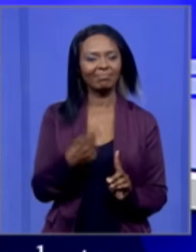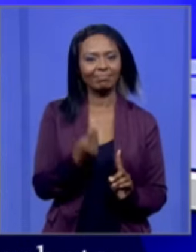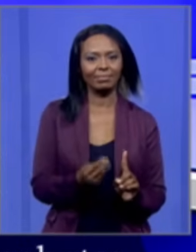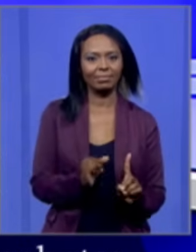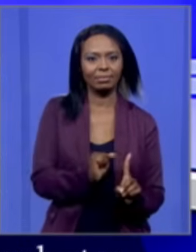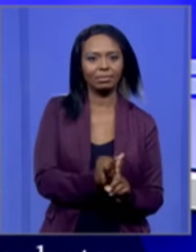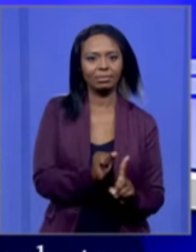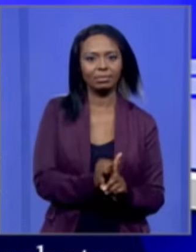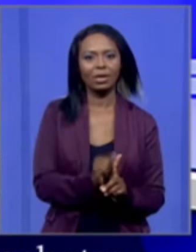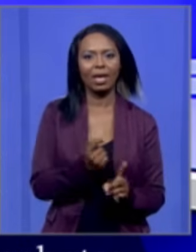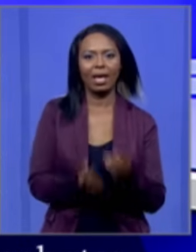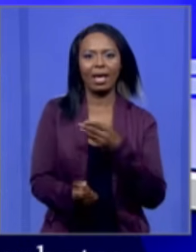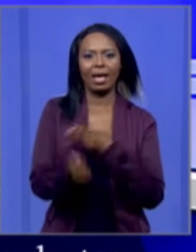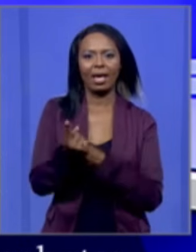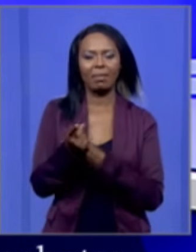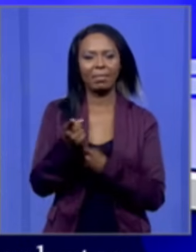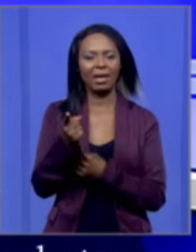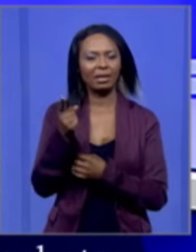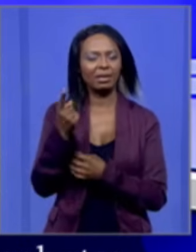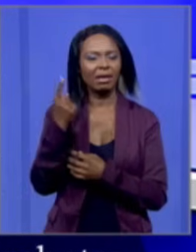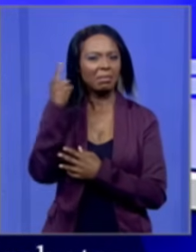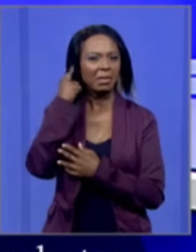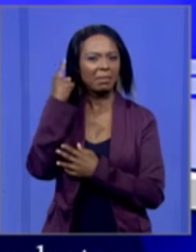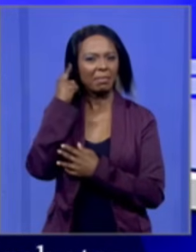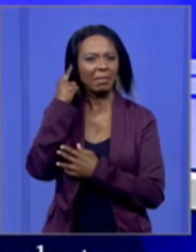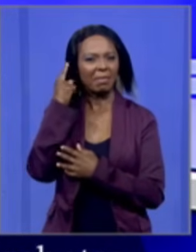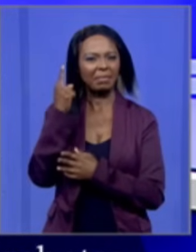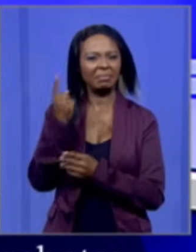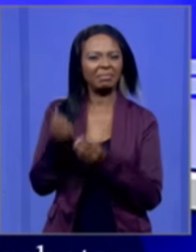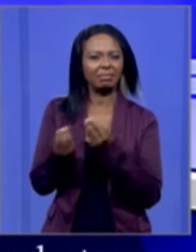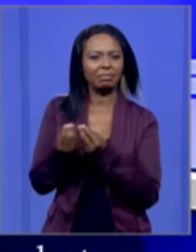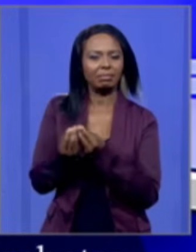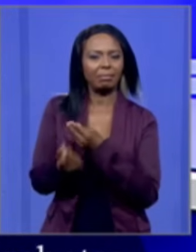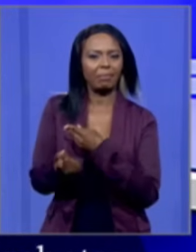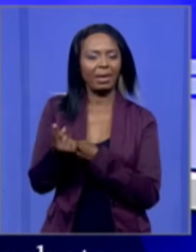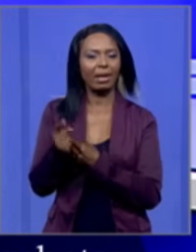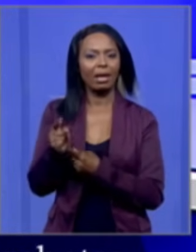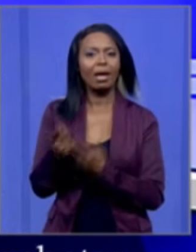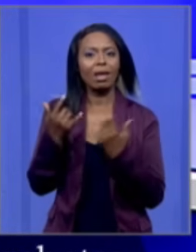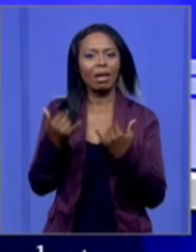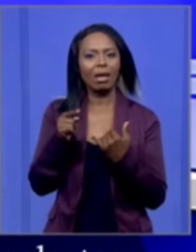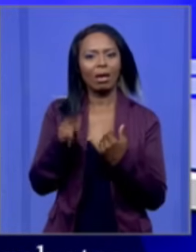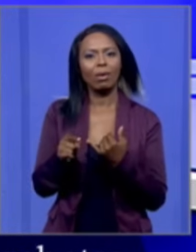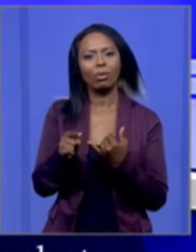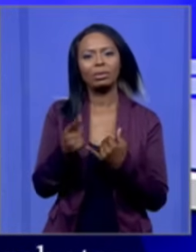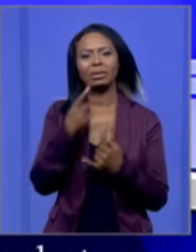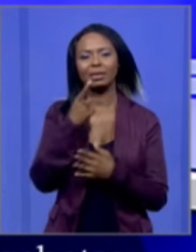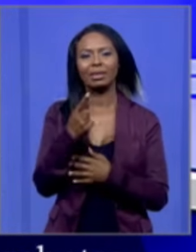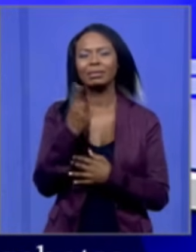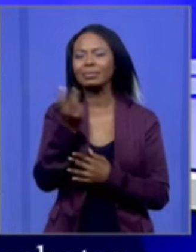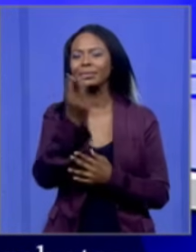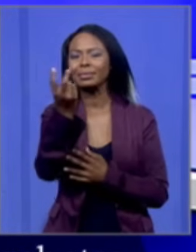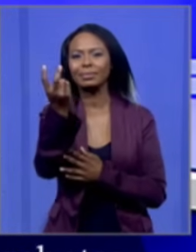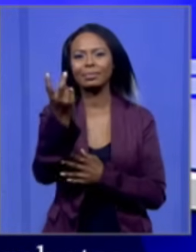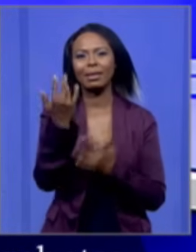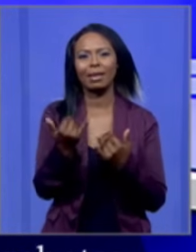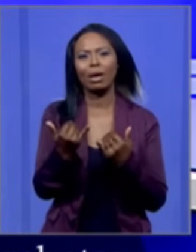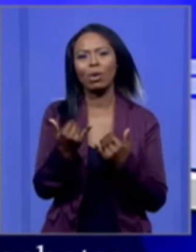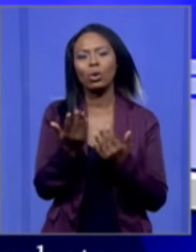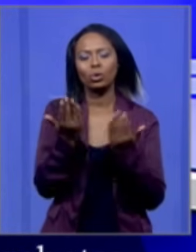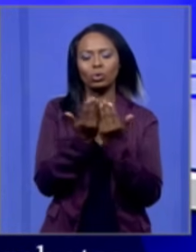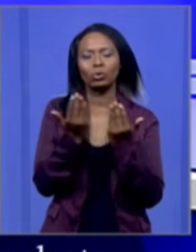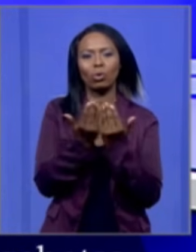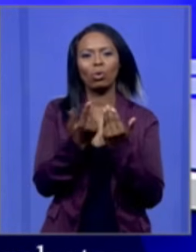hwetša kgobalo ya molodi wa tsebe o re ke mathata go hwetša sekolo sa ditefelo tša fase sa morwedi wa gagwe